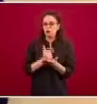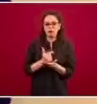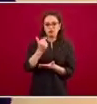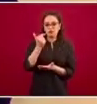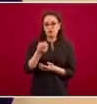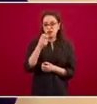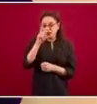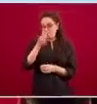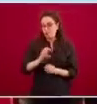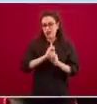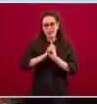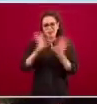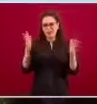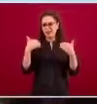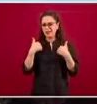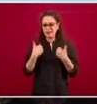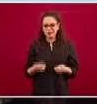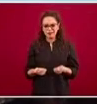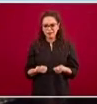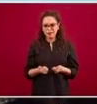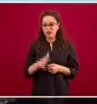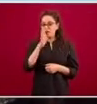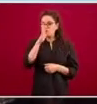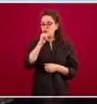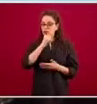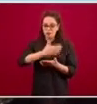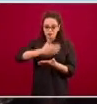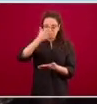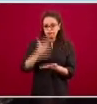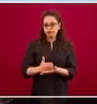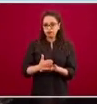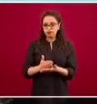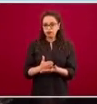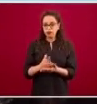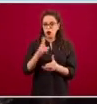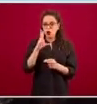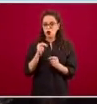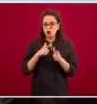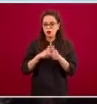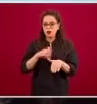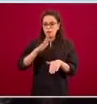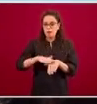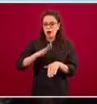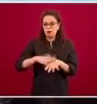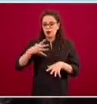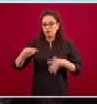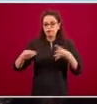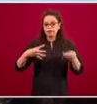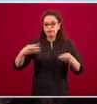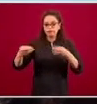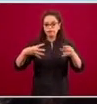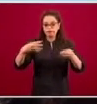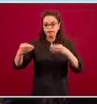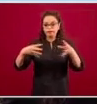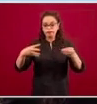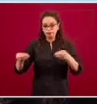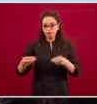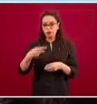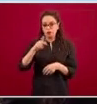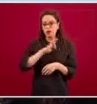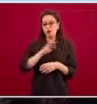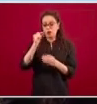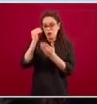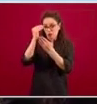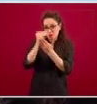clear that unfortunately there is no way of stopping the epidemic. There is only a way to decrease